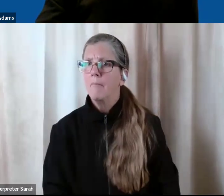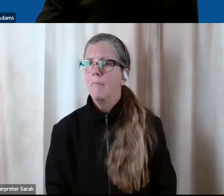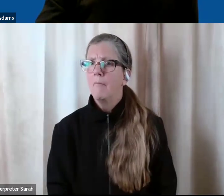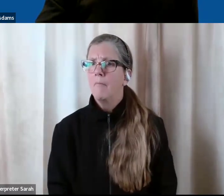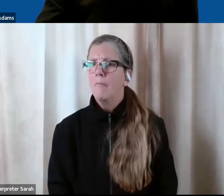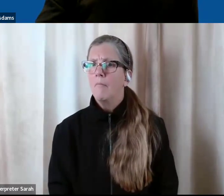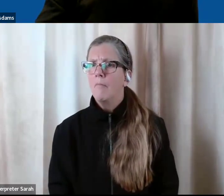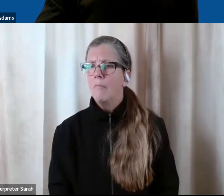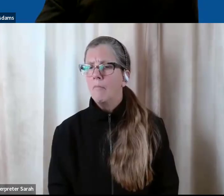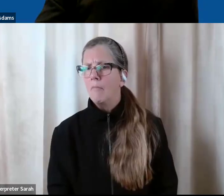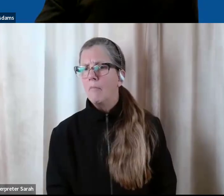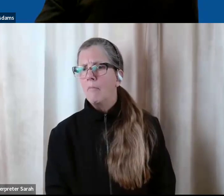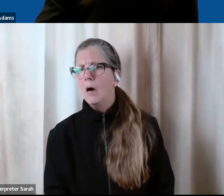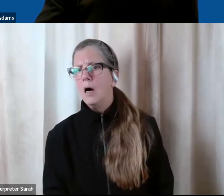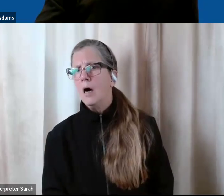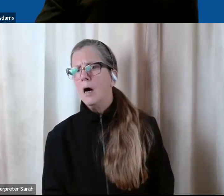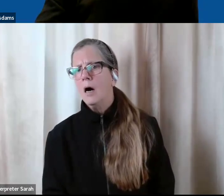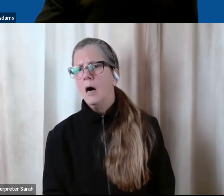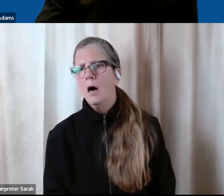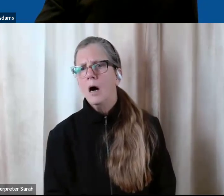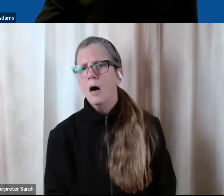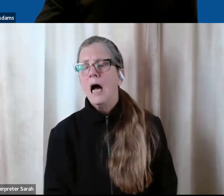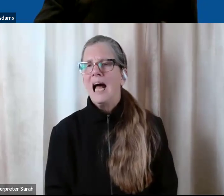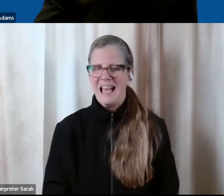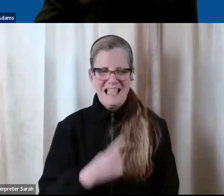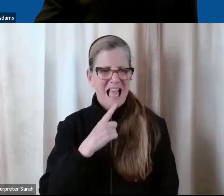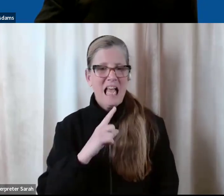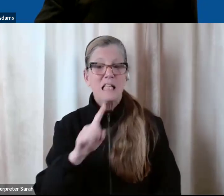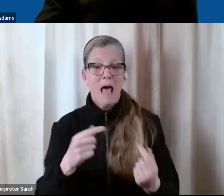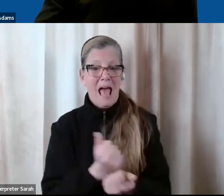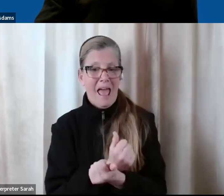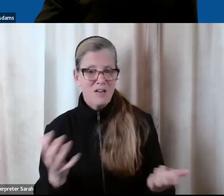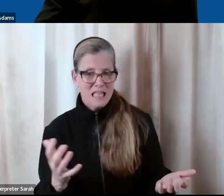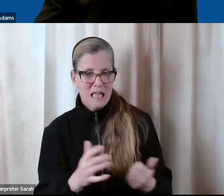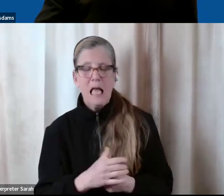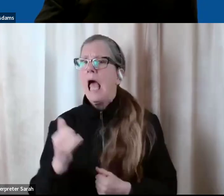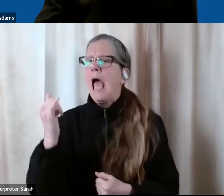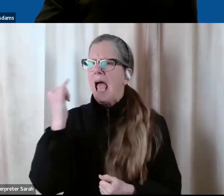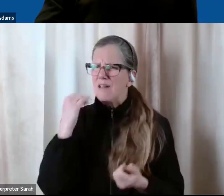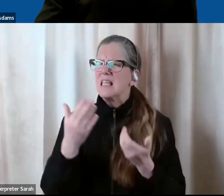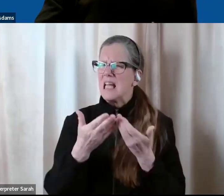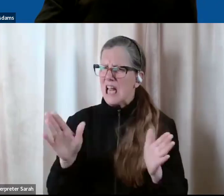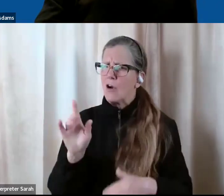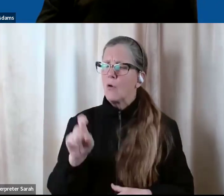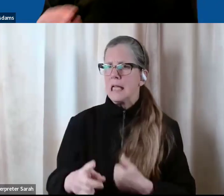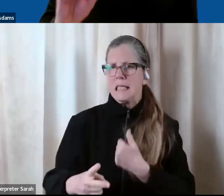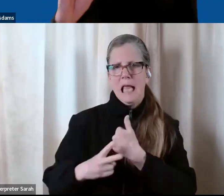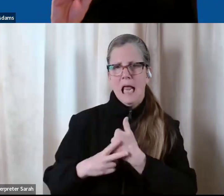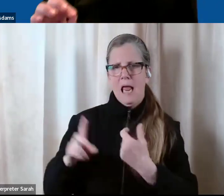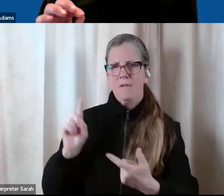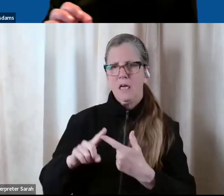on both. Everything. Okay. Maybe if it's a general question, let's save it to the end. We want to